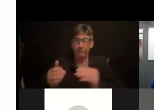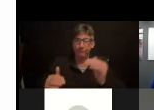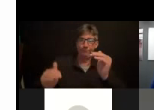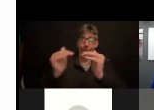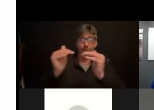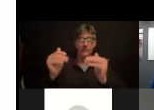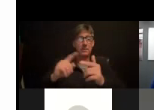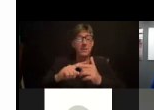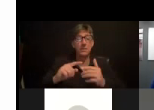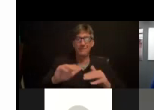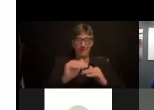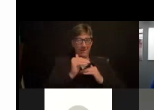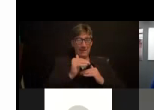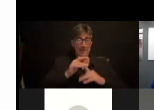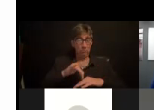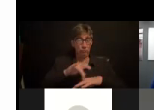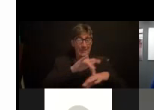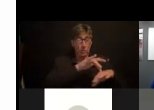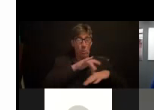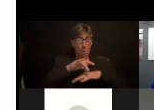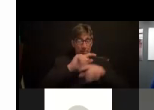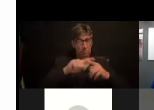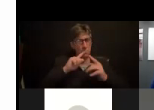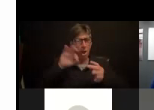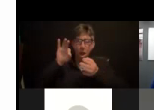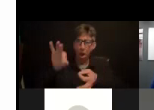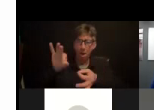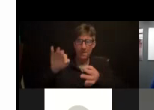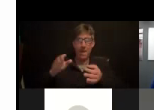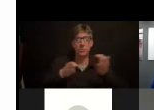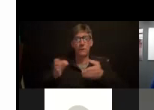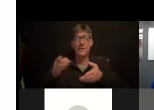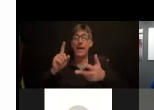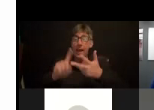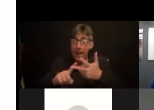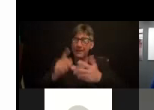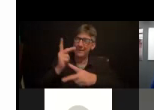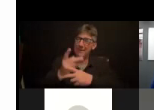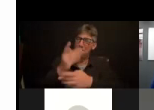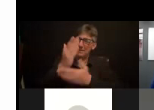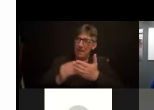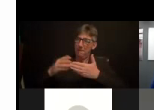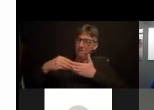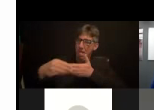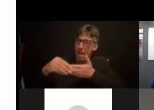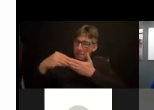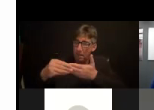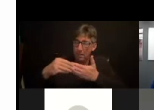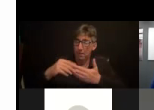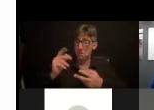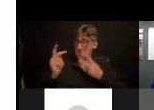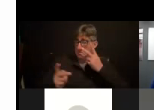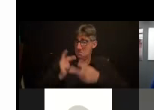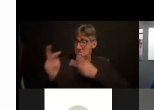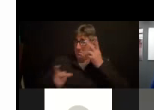with the limited resources that we have. And that three, trying to retain some flexibility so we can make changes based on what we observed this spring